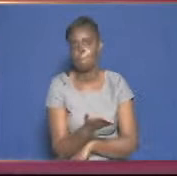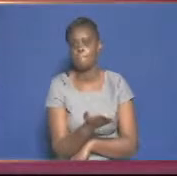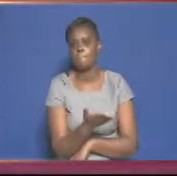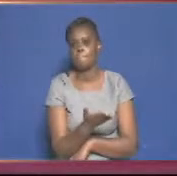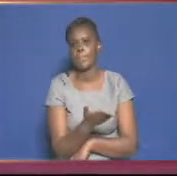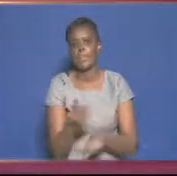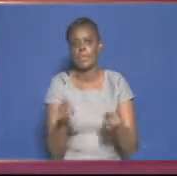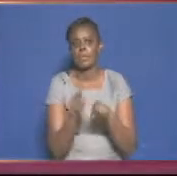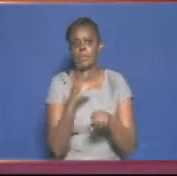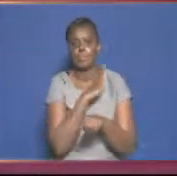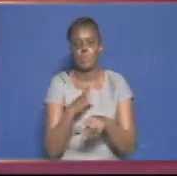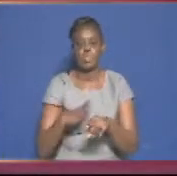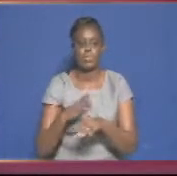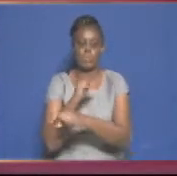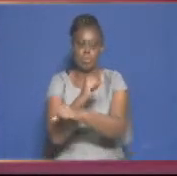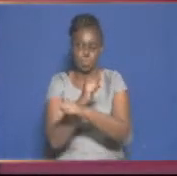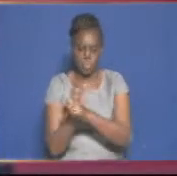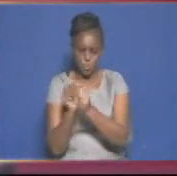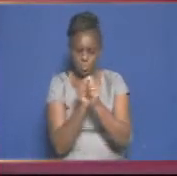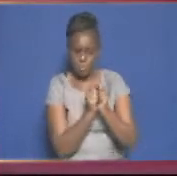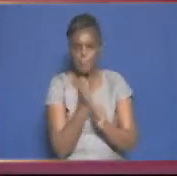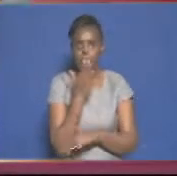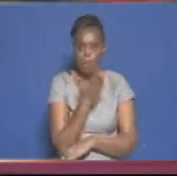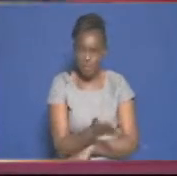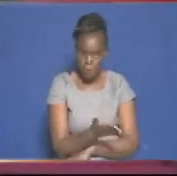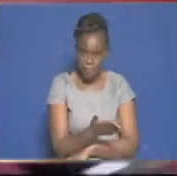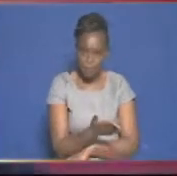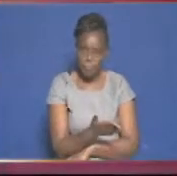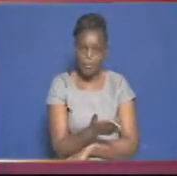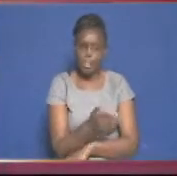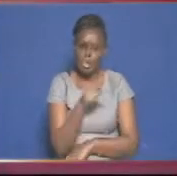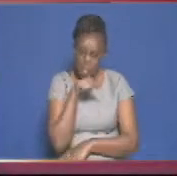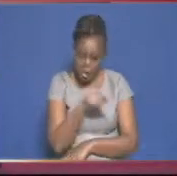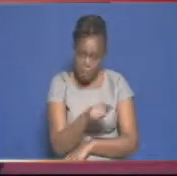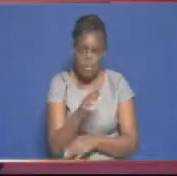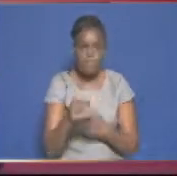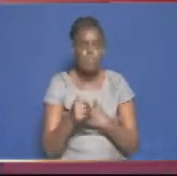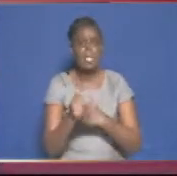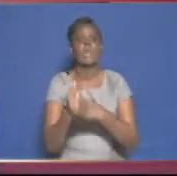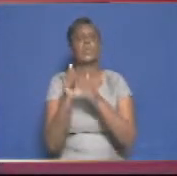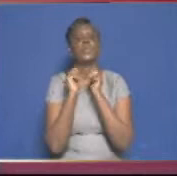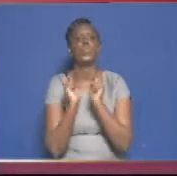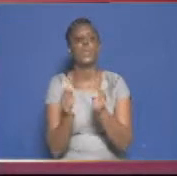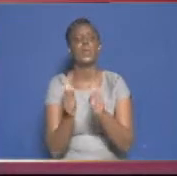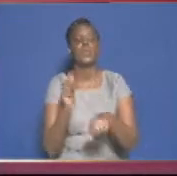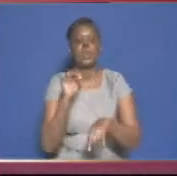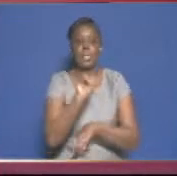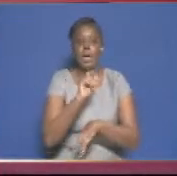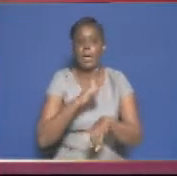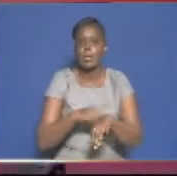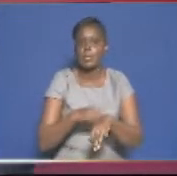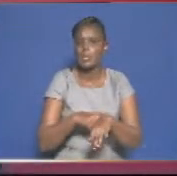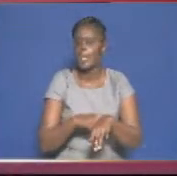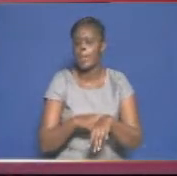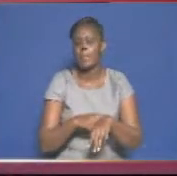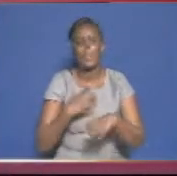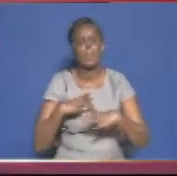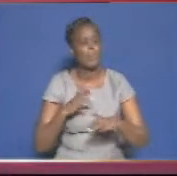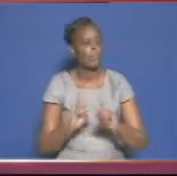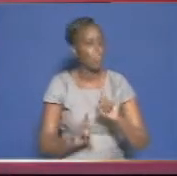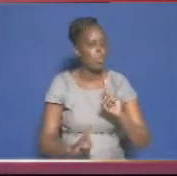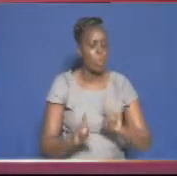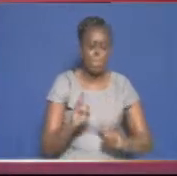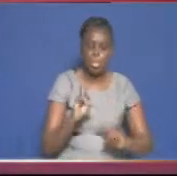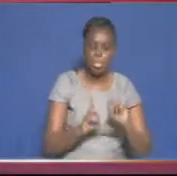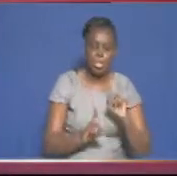the Committee of Defense and Foreign Relations. He used to lead us very well, Mr. Speaker. At that time, Mr. Speaker, the temperatures were very high.